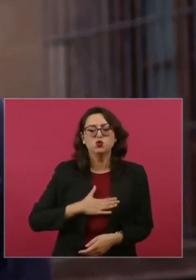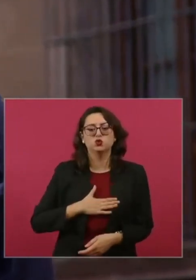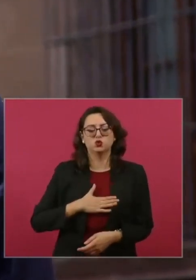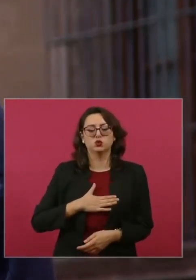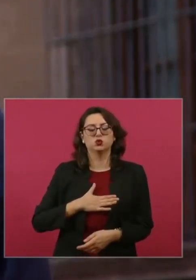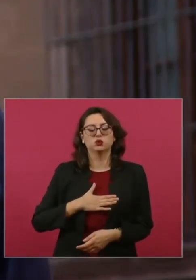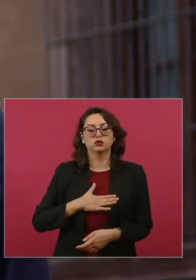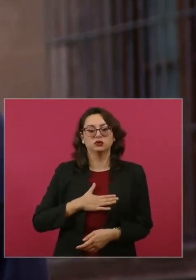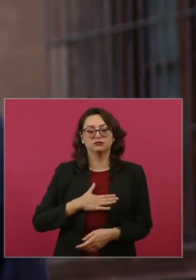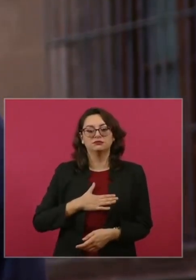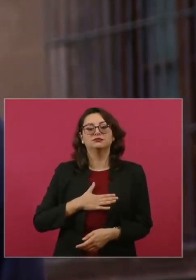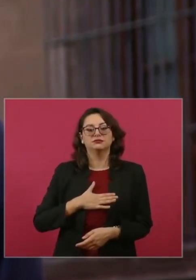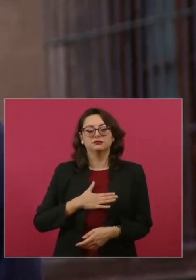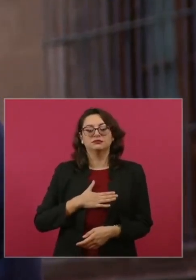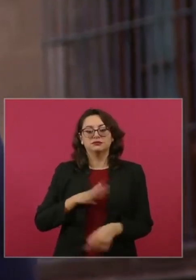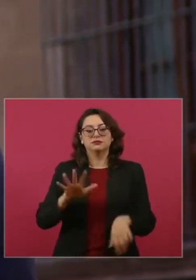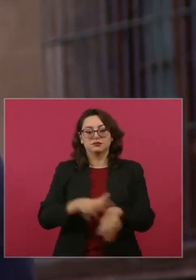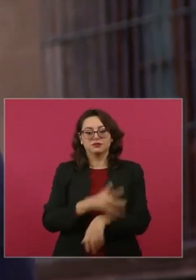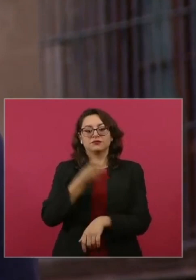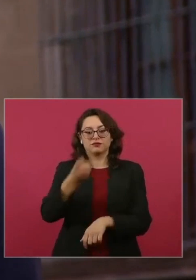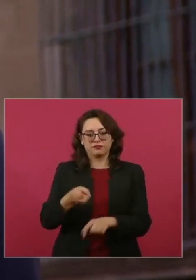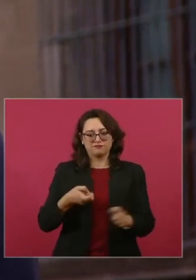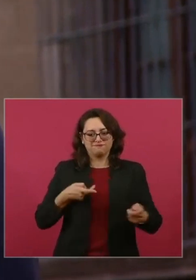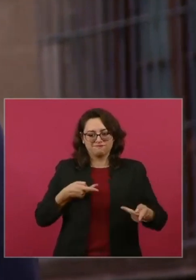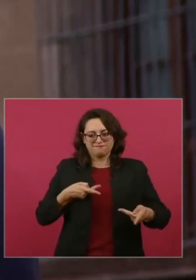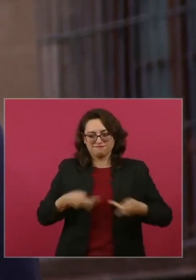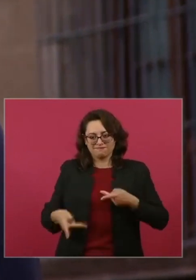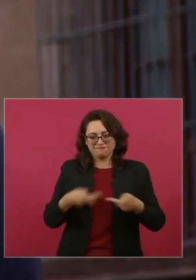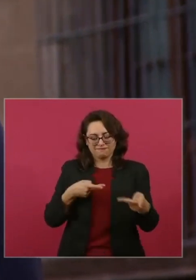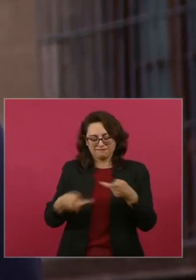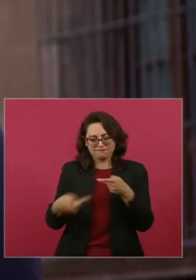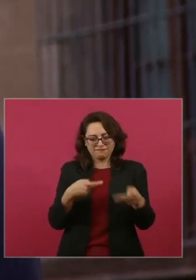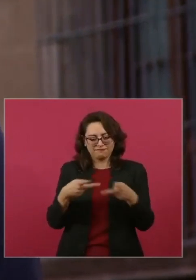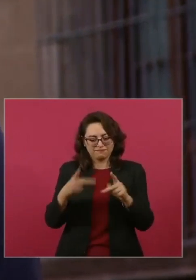indigenous es communities el plan today. That's why the plan de